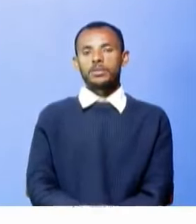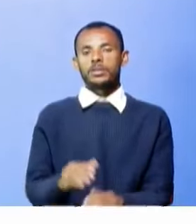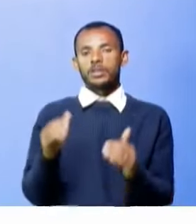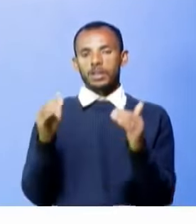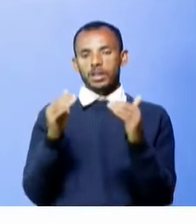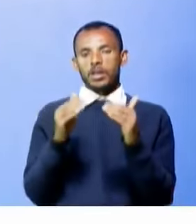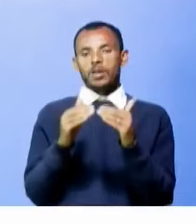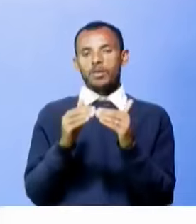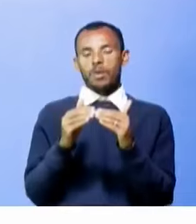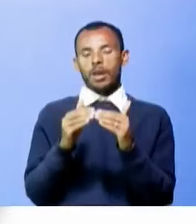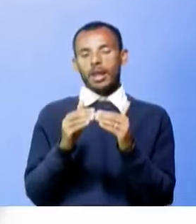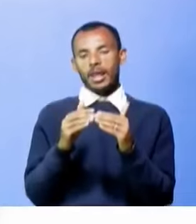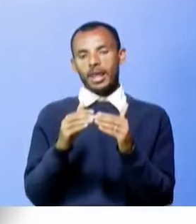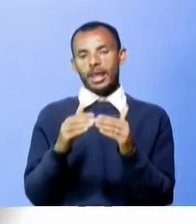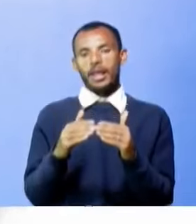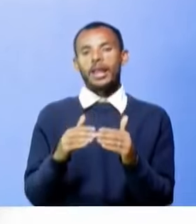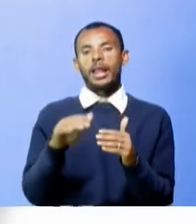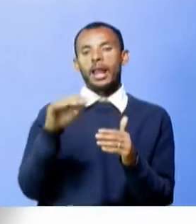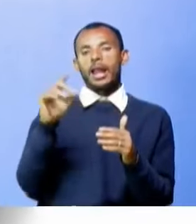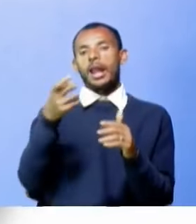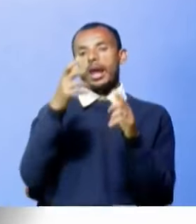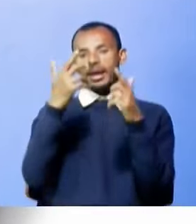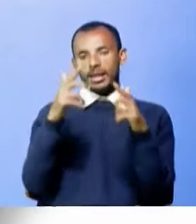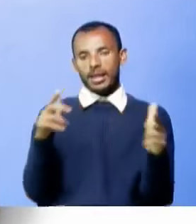equally likely